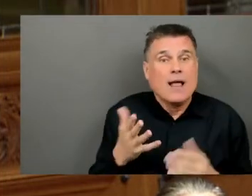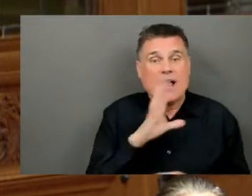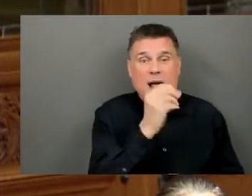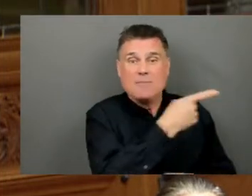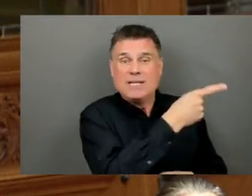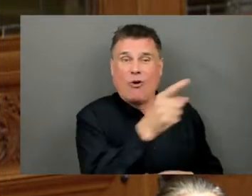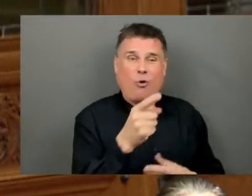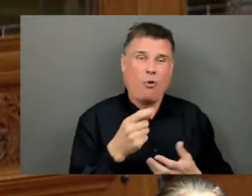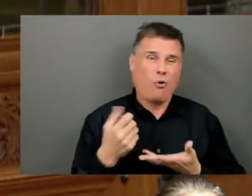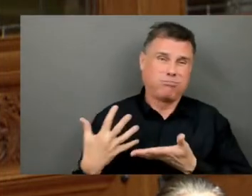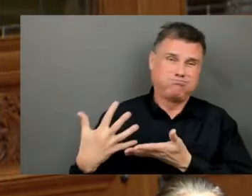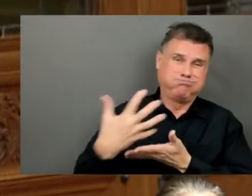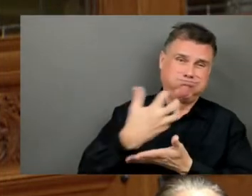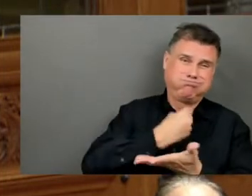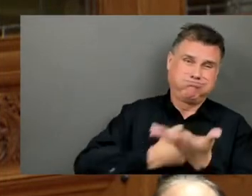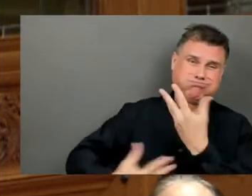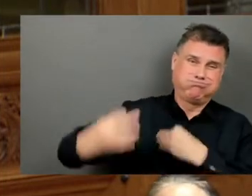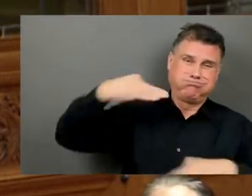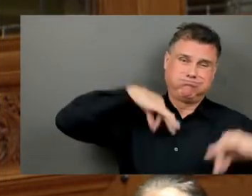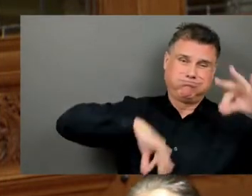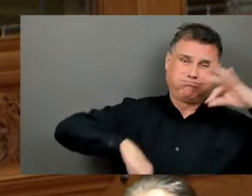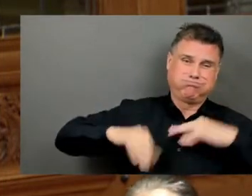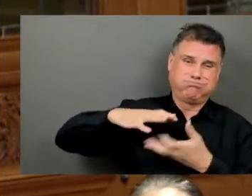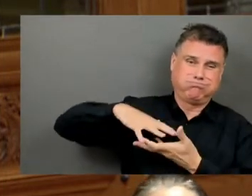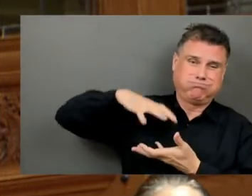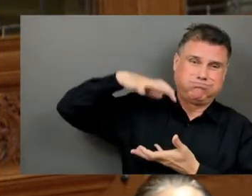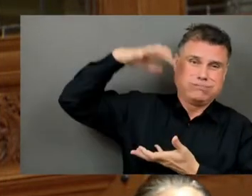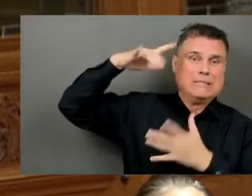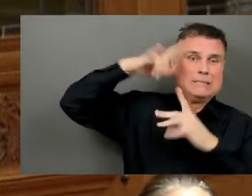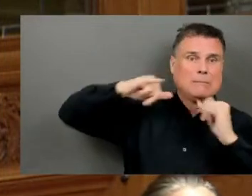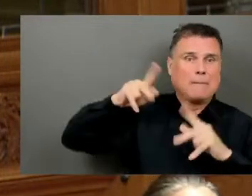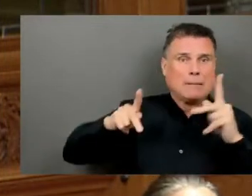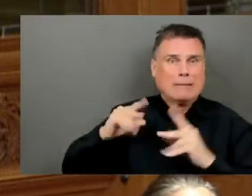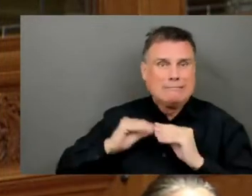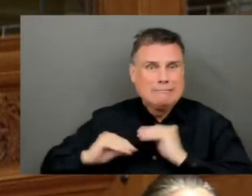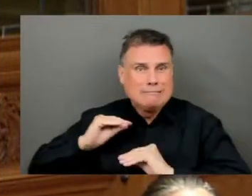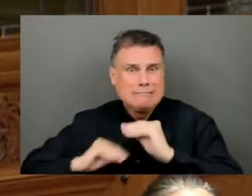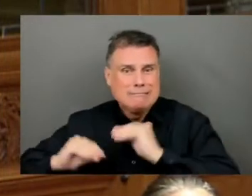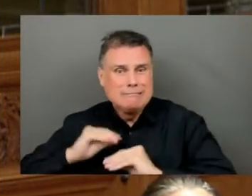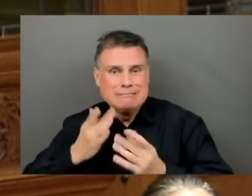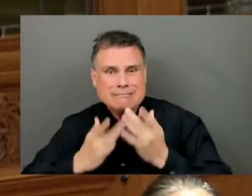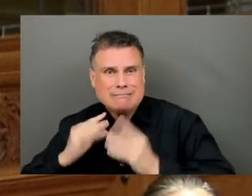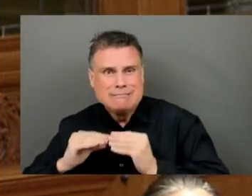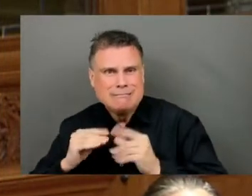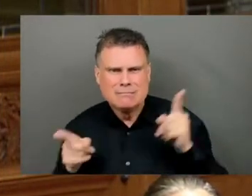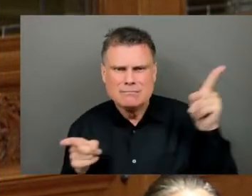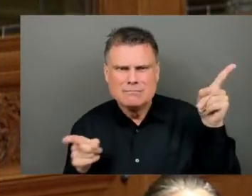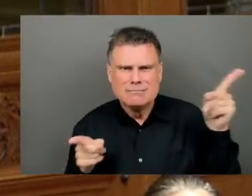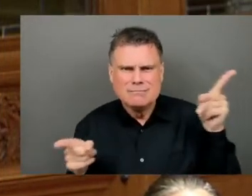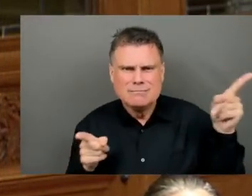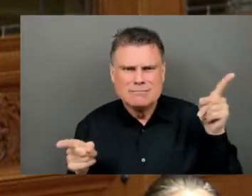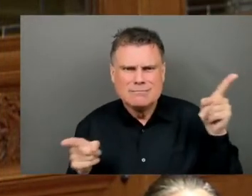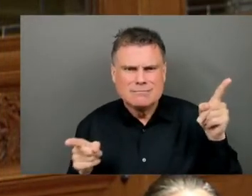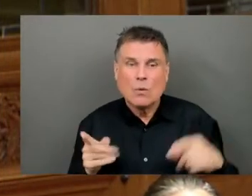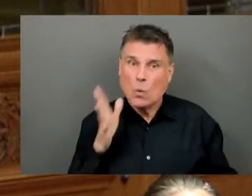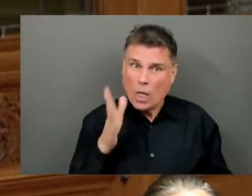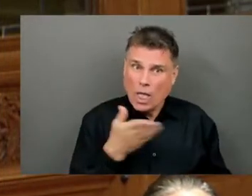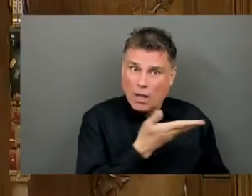Premier. Will he push the federal government to put a windfall profit tax in place?